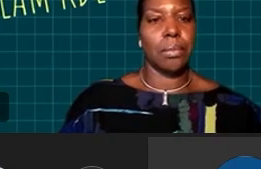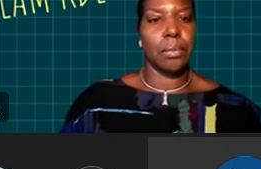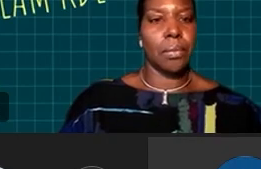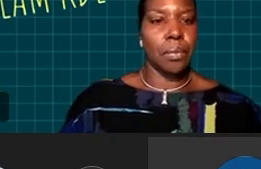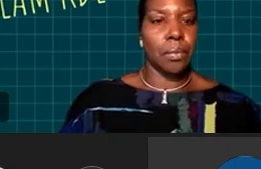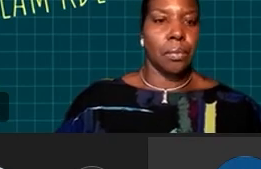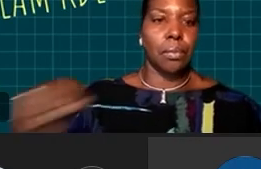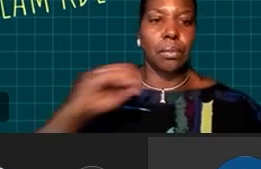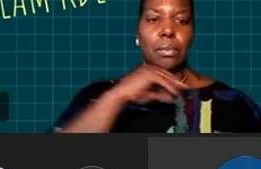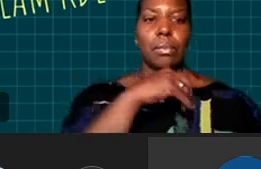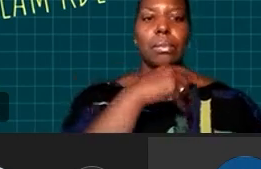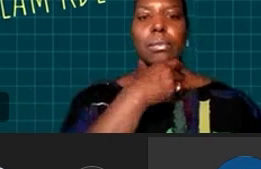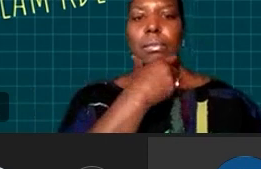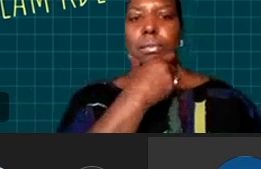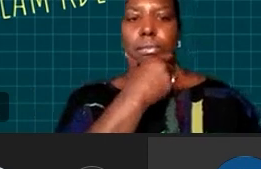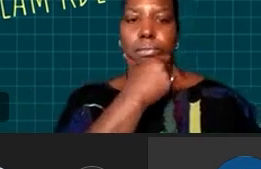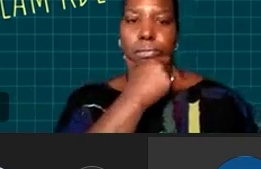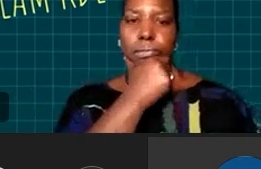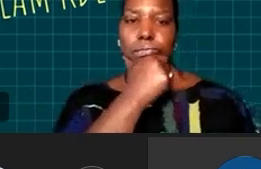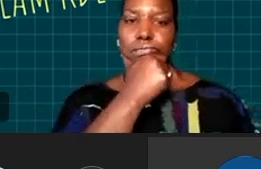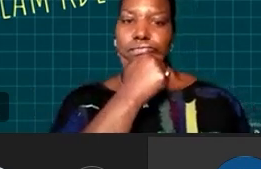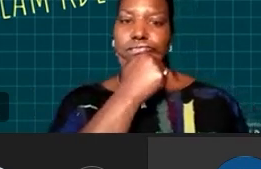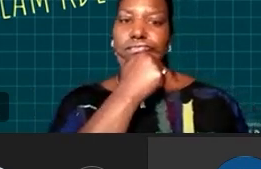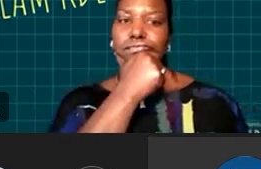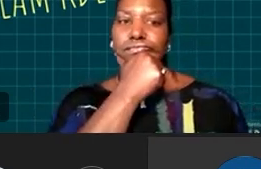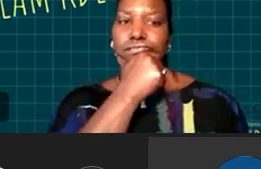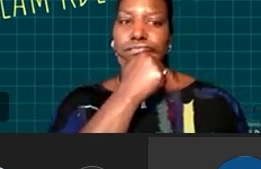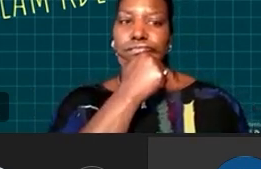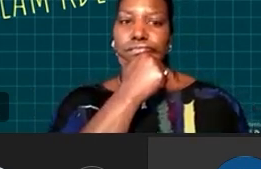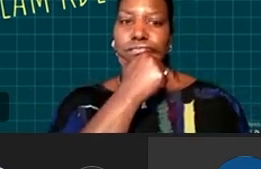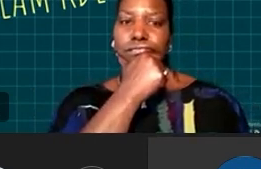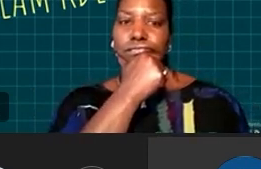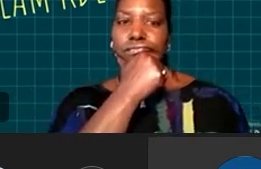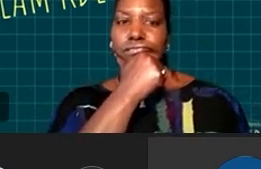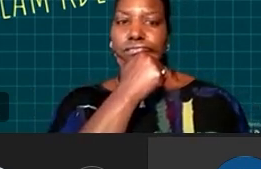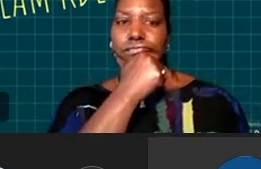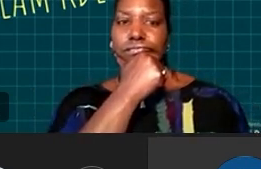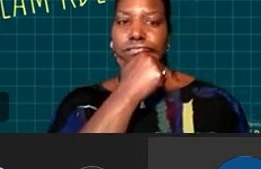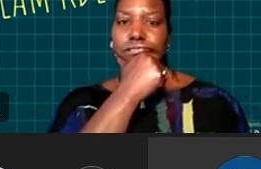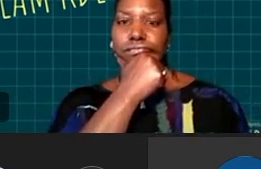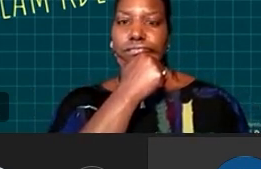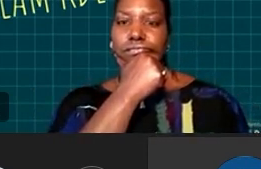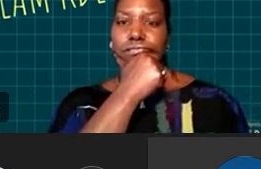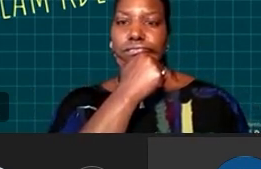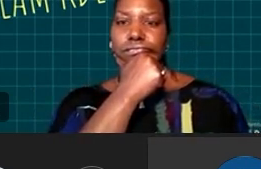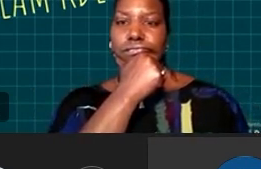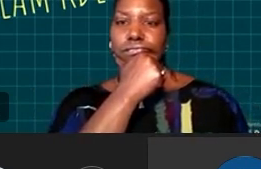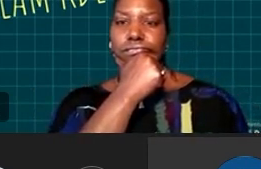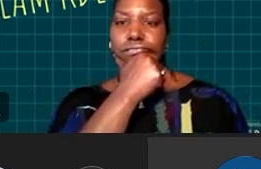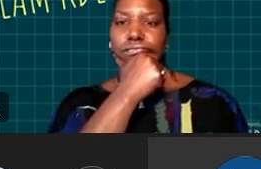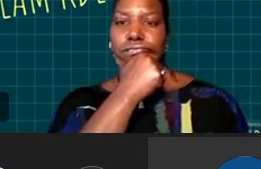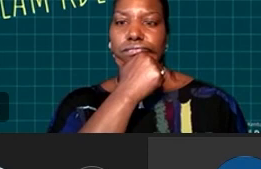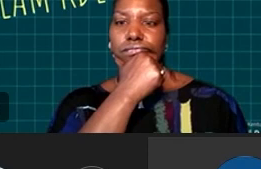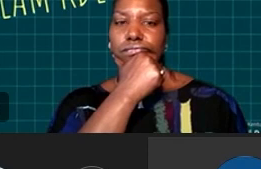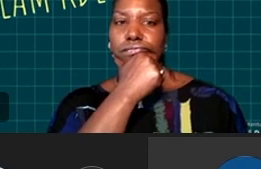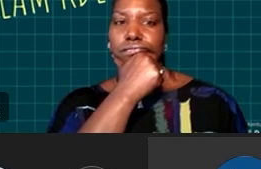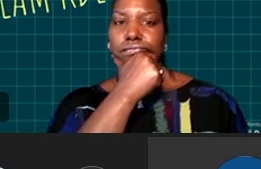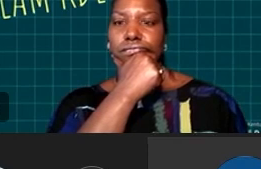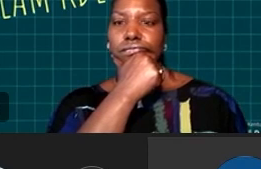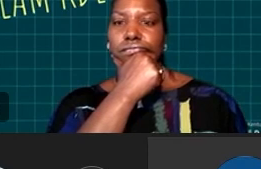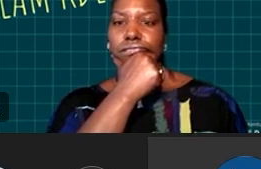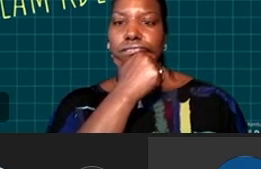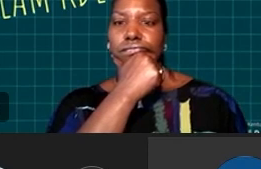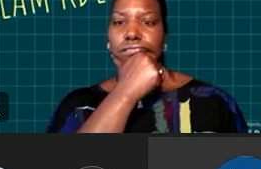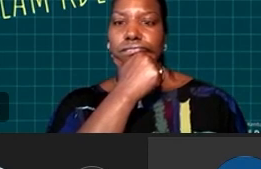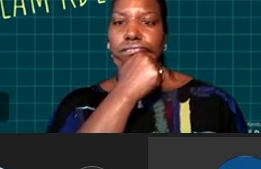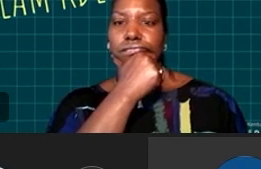your leased dark fiber service, bids for these services must be requested on the same Form 470 as your leased